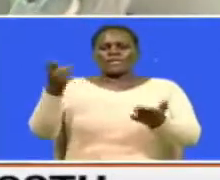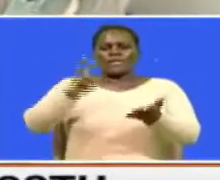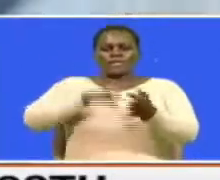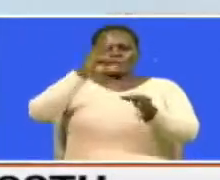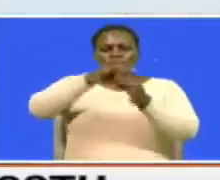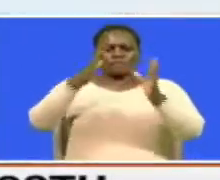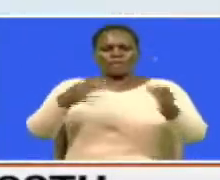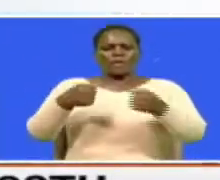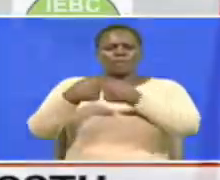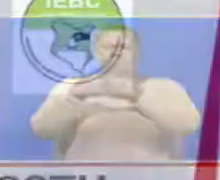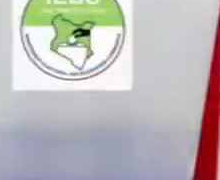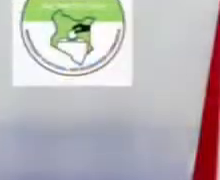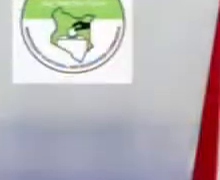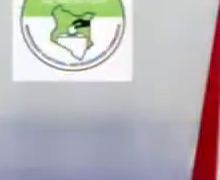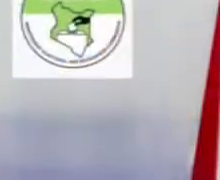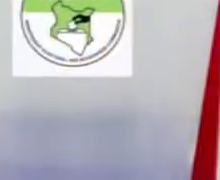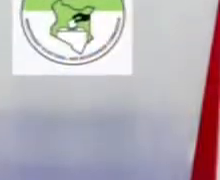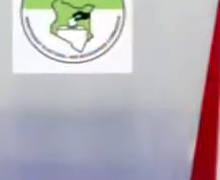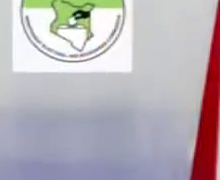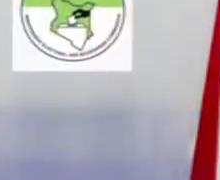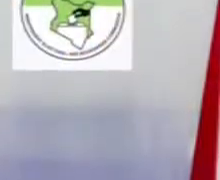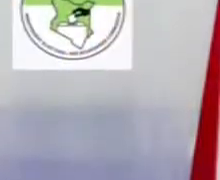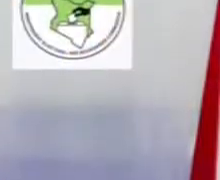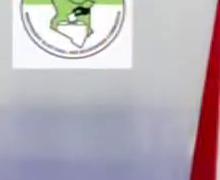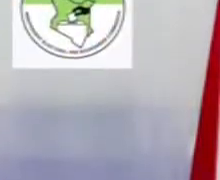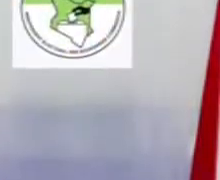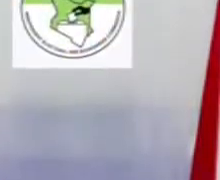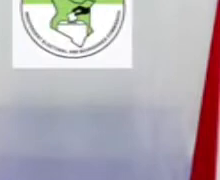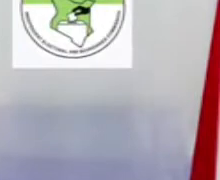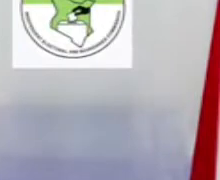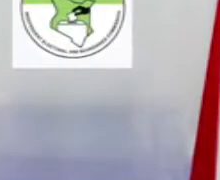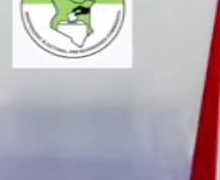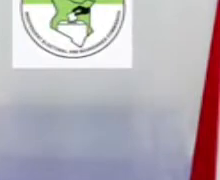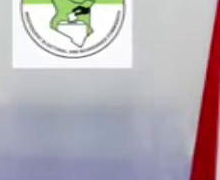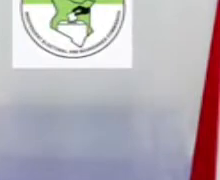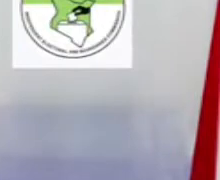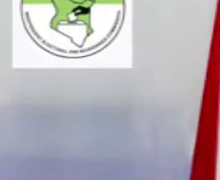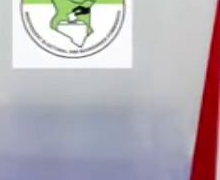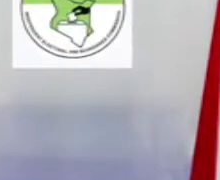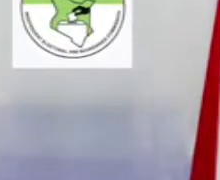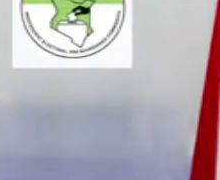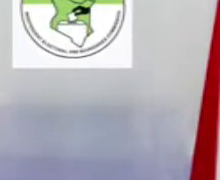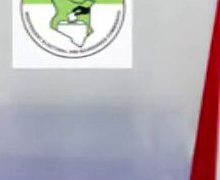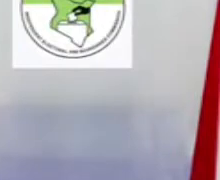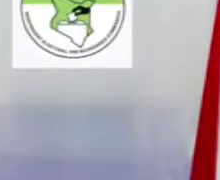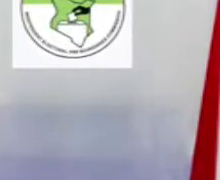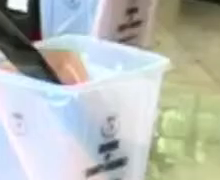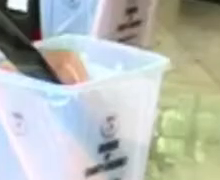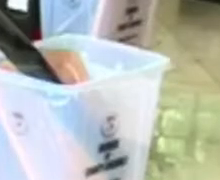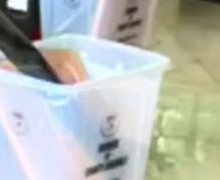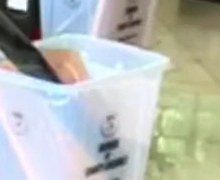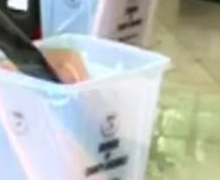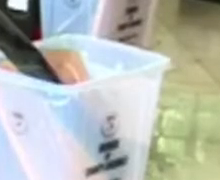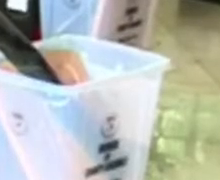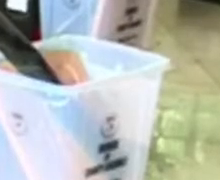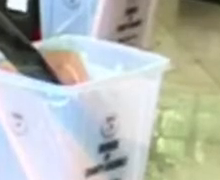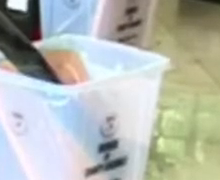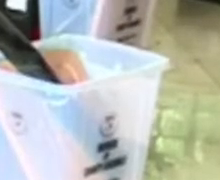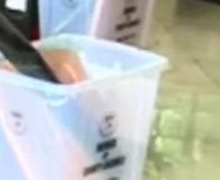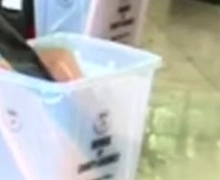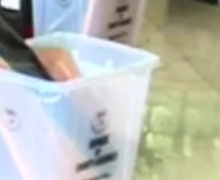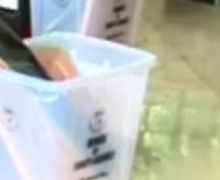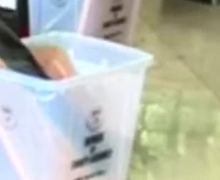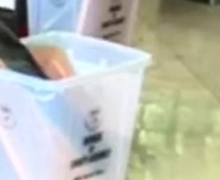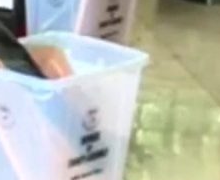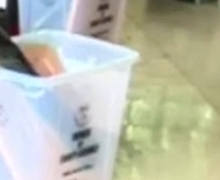the battle is between the incumbent David Mwalika of Wiper Party and Charles Nyamai of UDA. In West Pokot